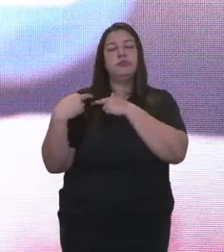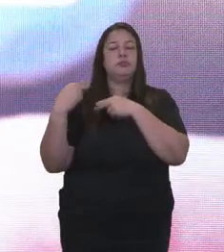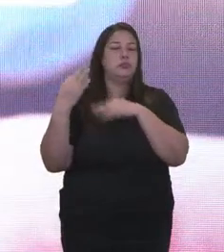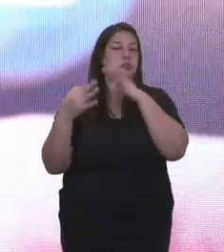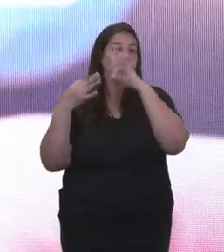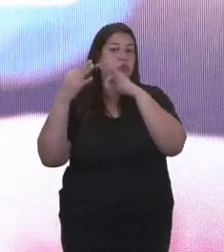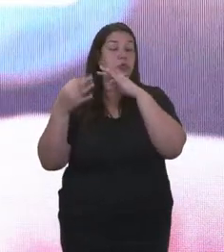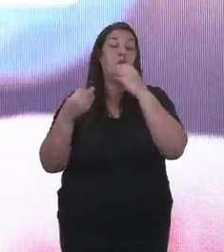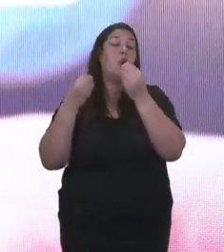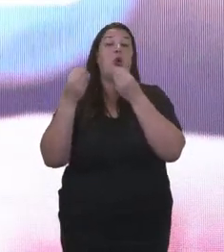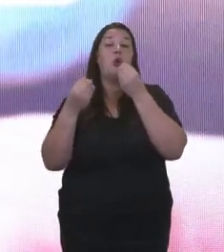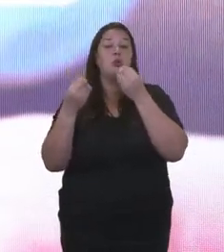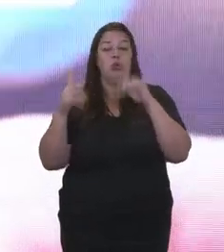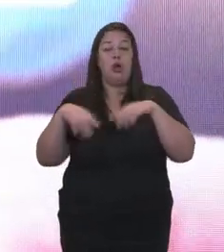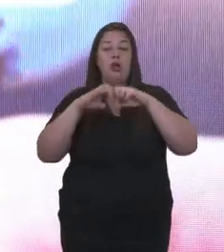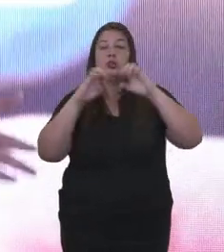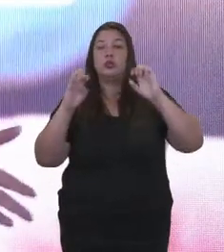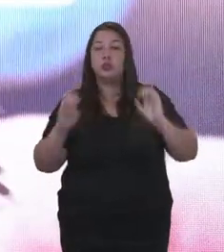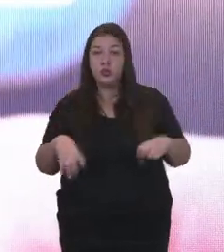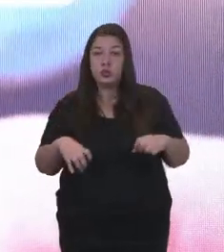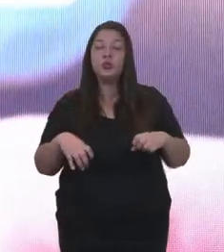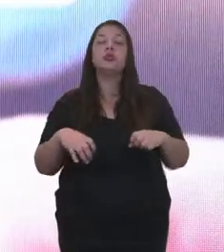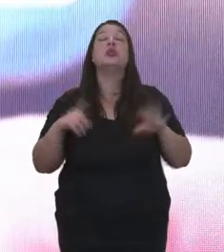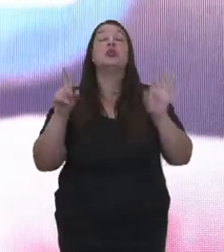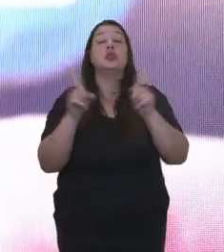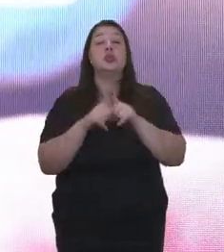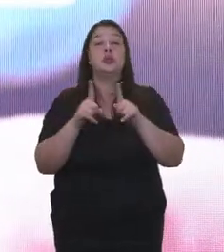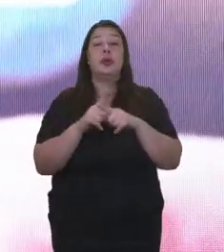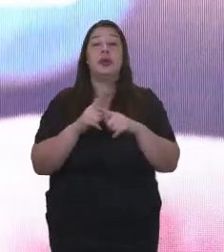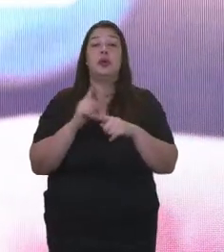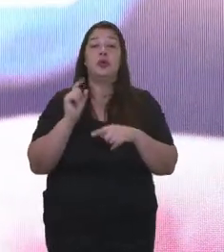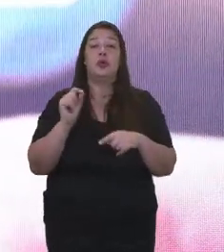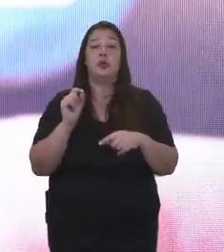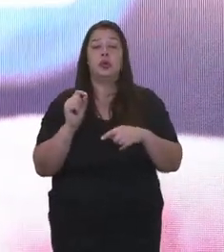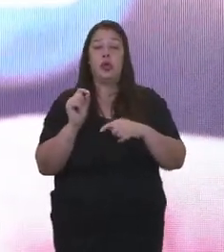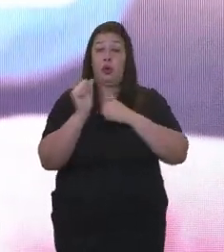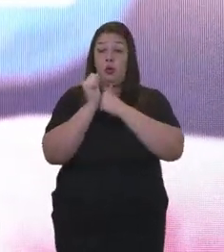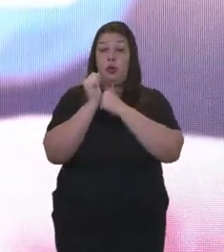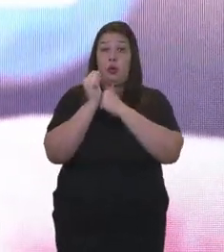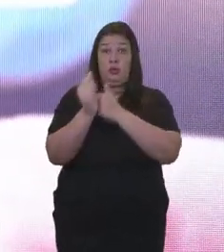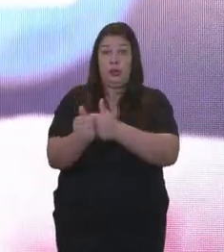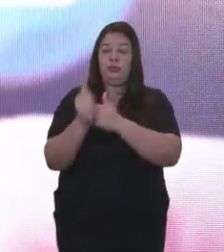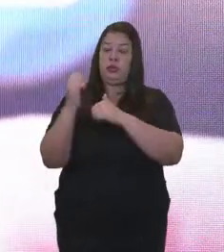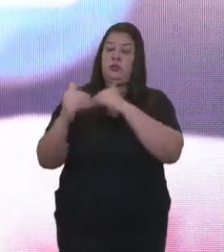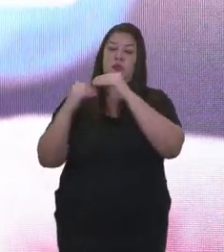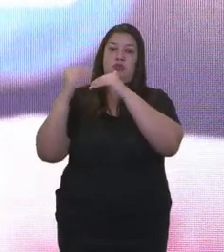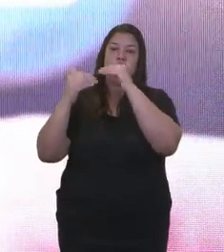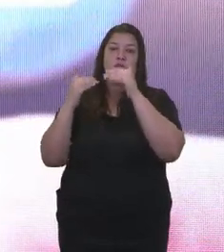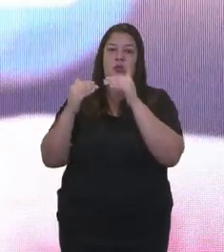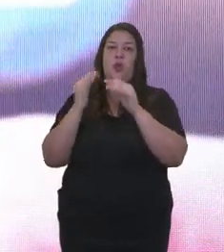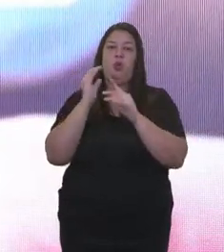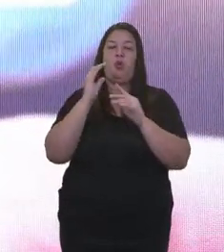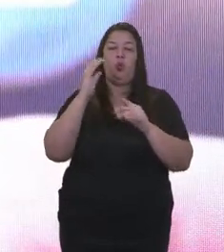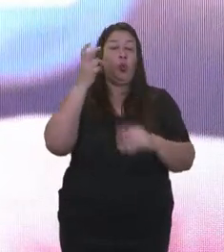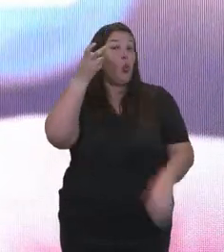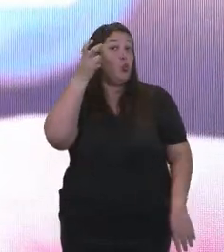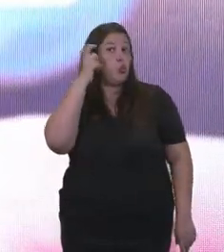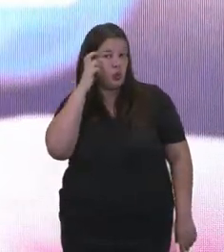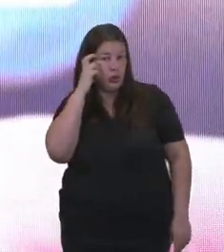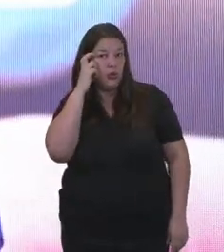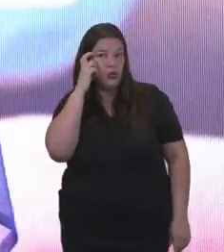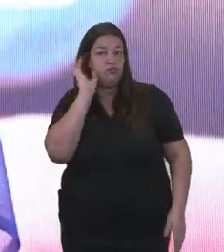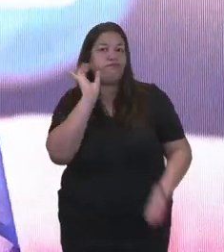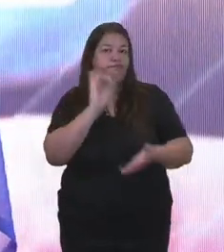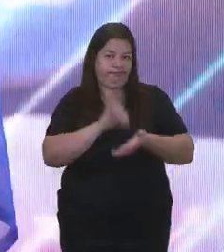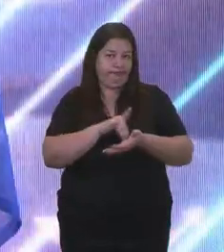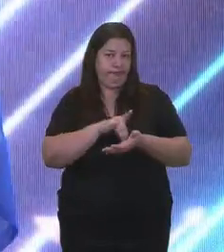we offer, besides of infrastructure, also a follow-up of a cultural evolution,